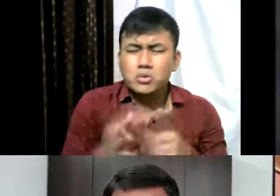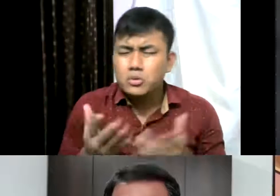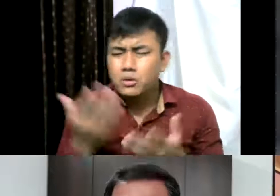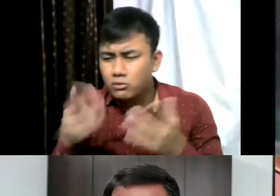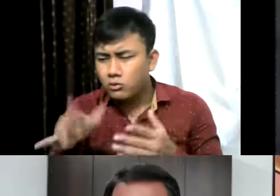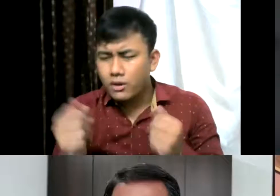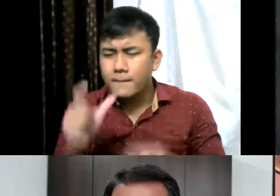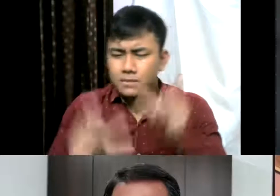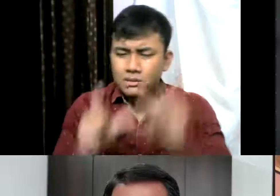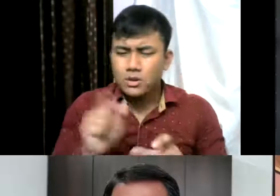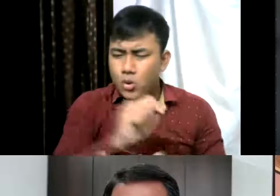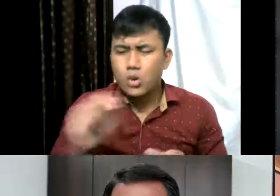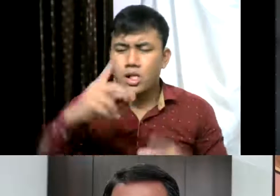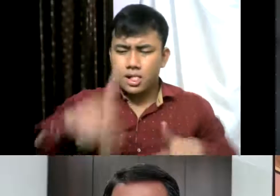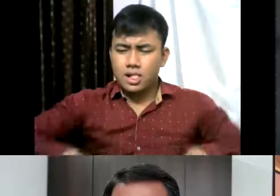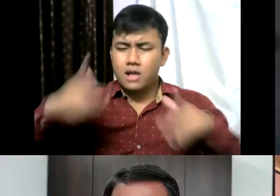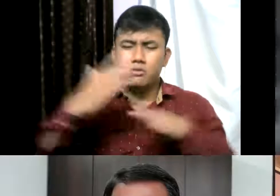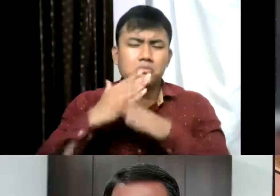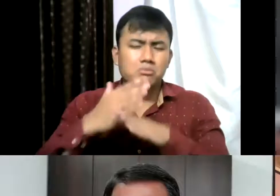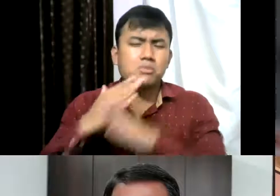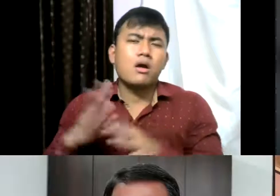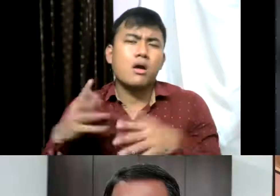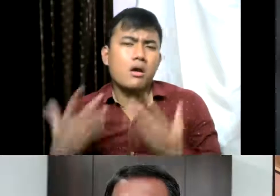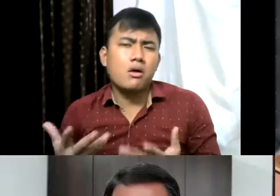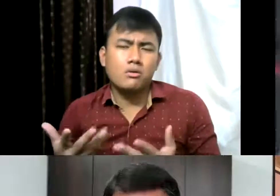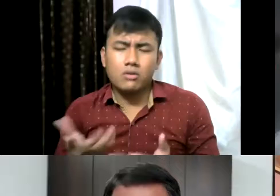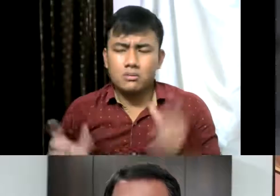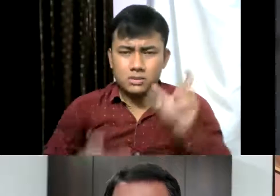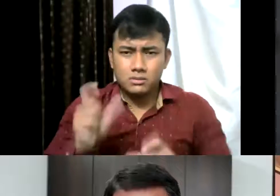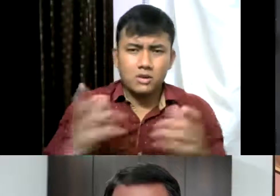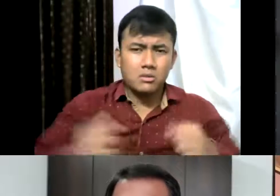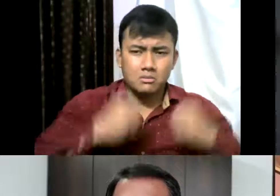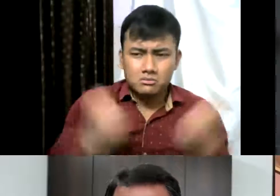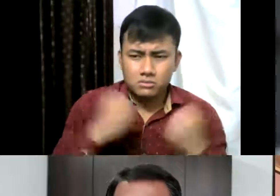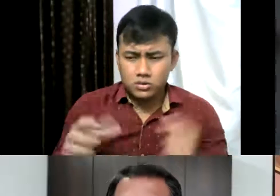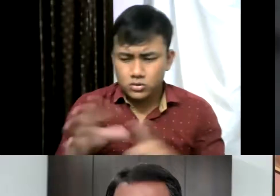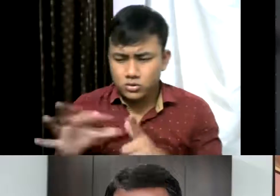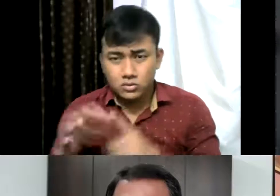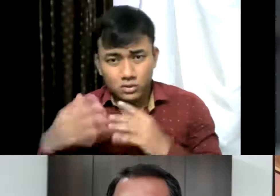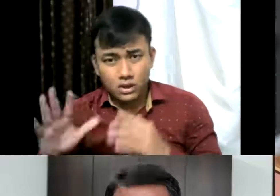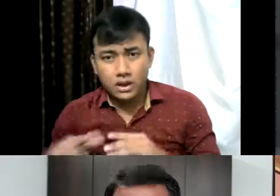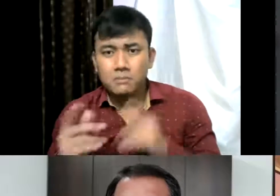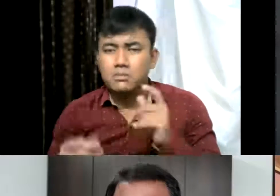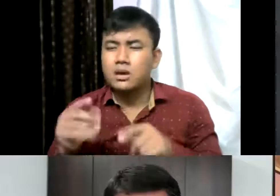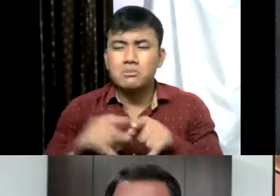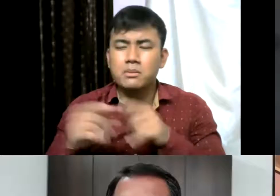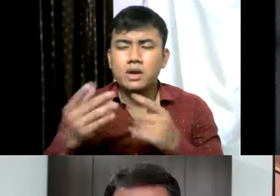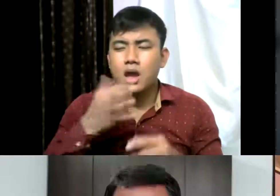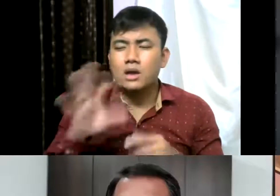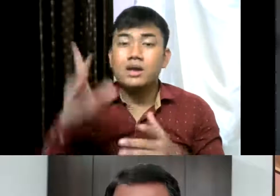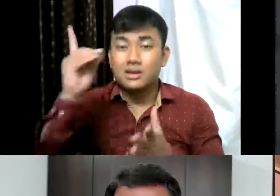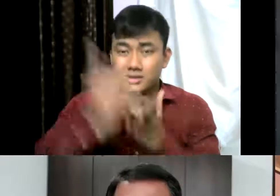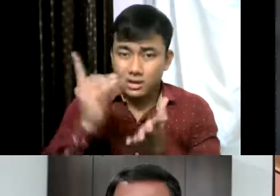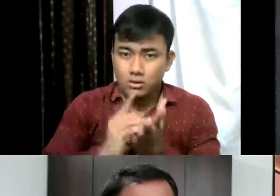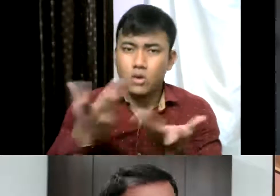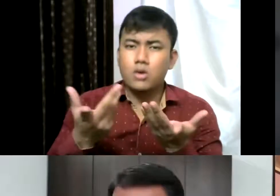training, no? Because otherwise digital security is very prescriptive. It says, don't do this, use that, download this, install that. But that's